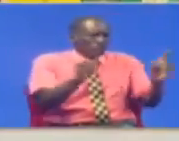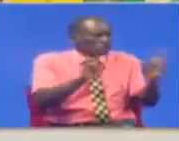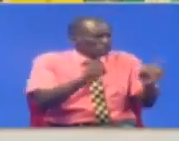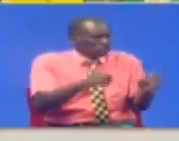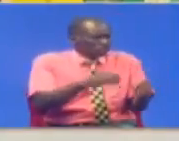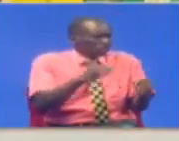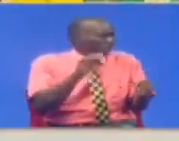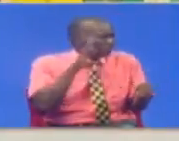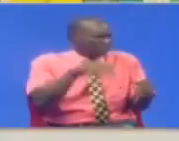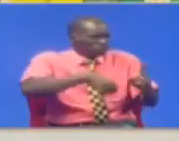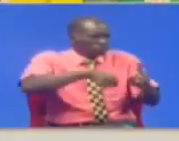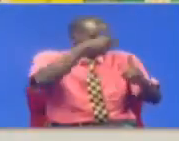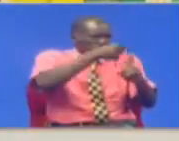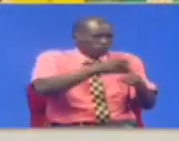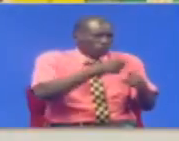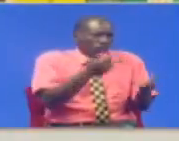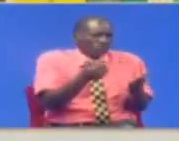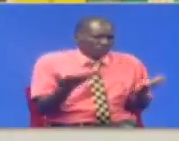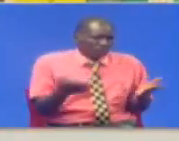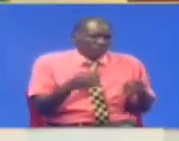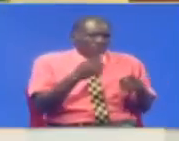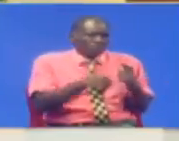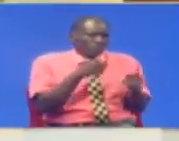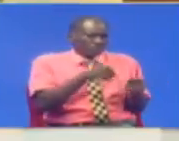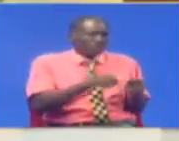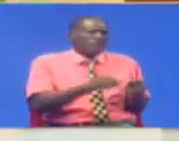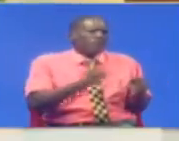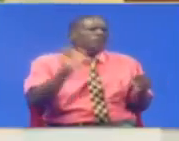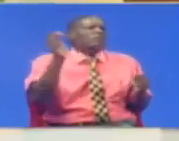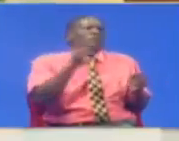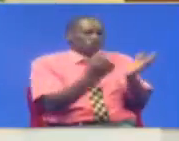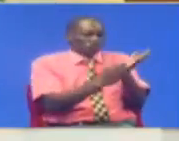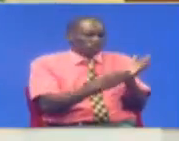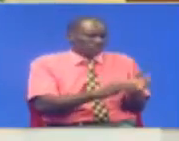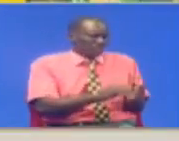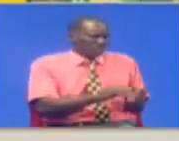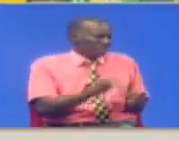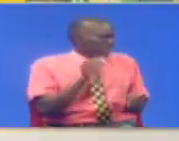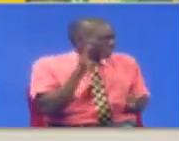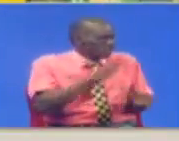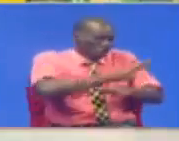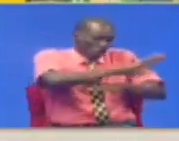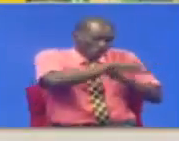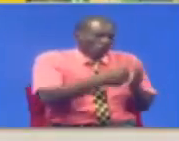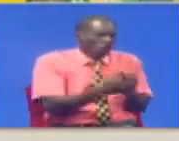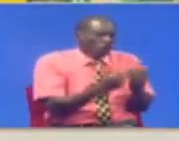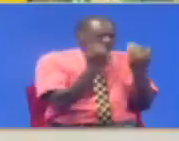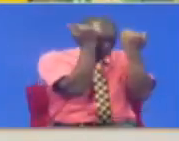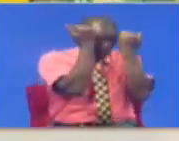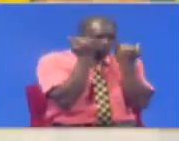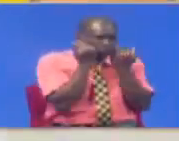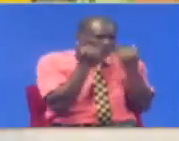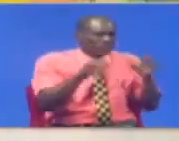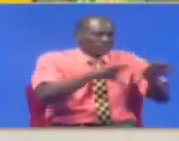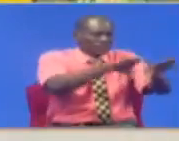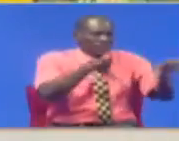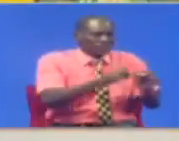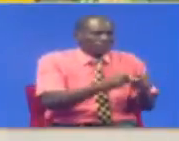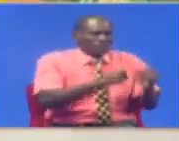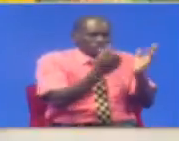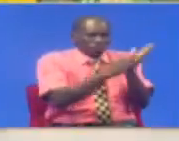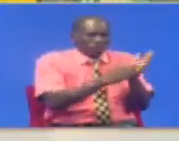or lobbying or anything else, but he listened. The entire judicial process, the entire judicial system in Uganda stopped for